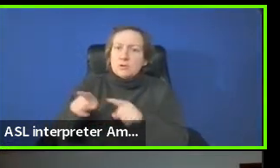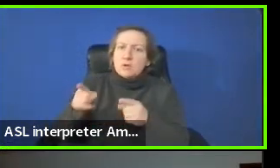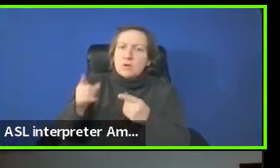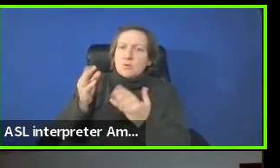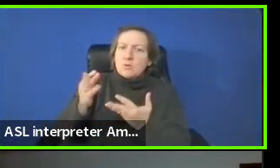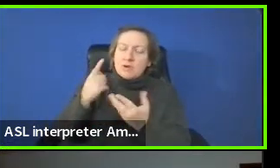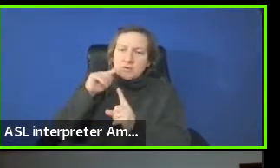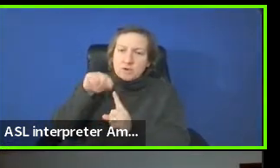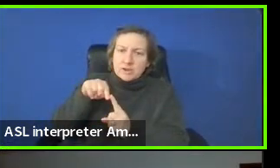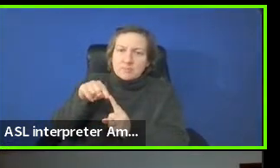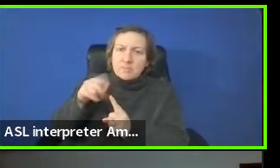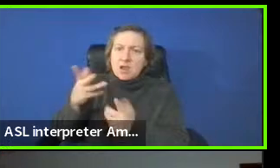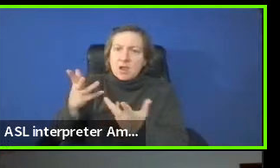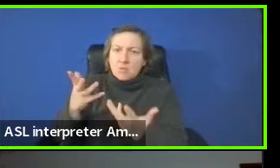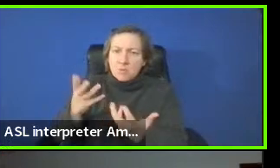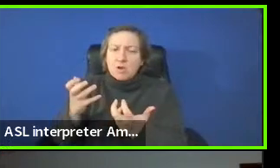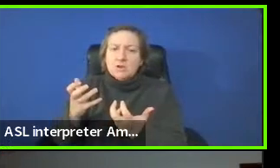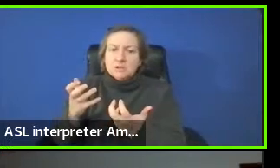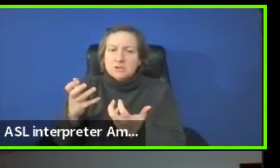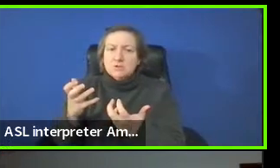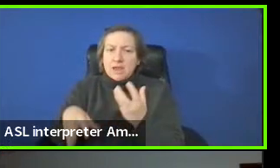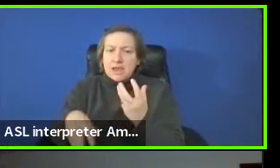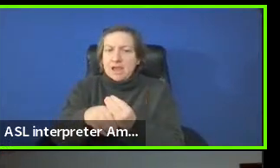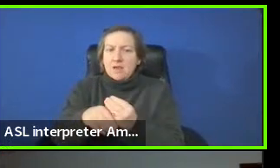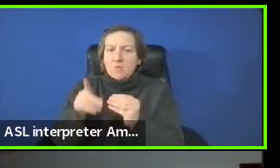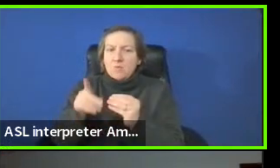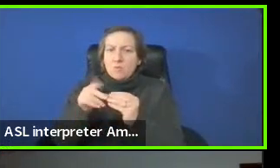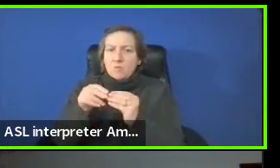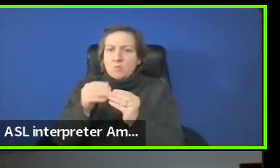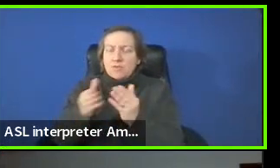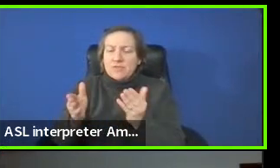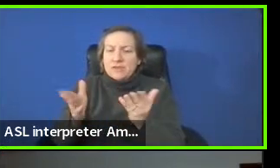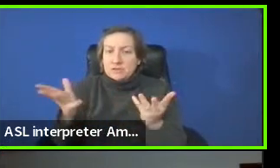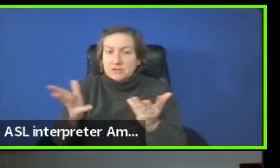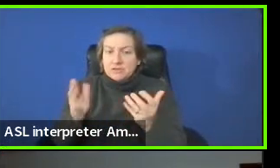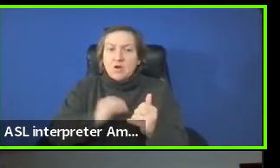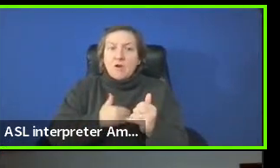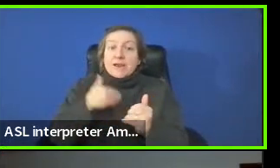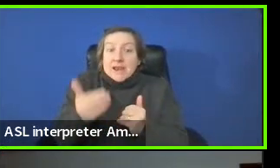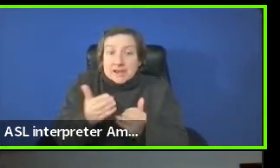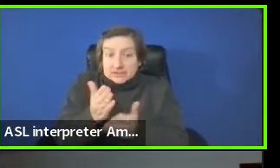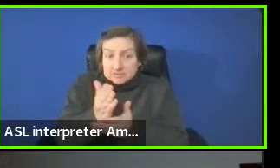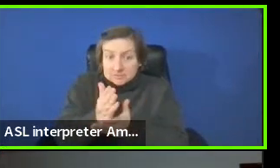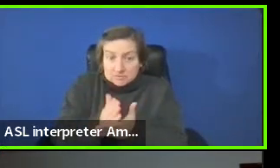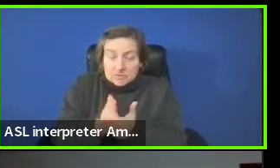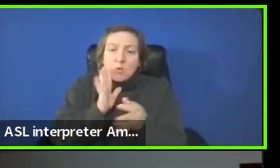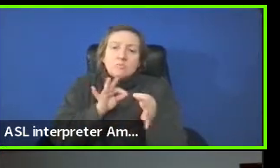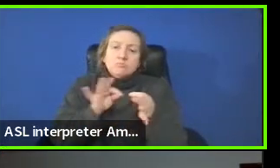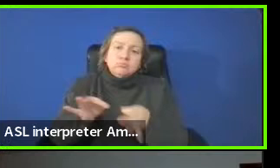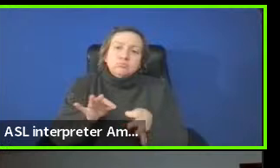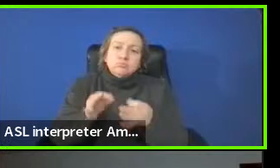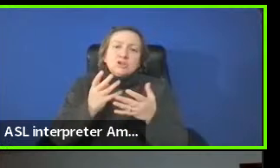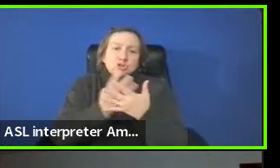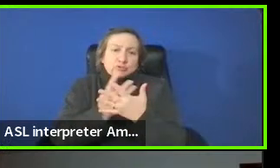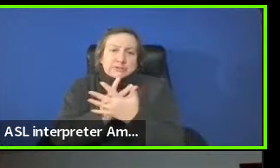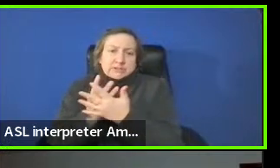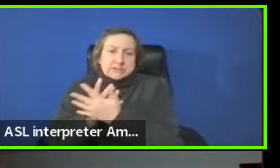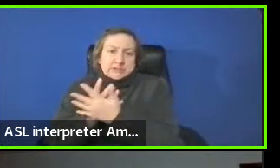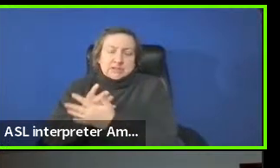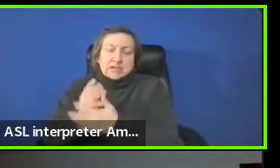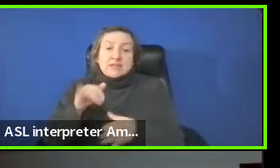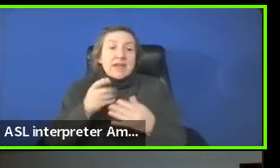him, I did want to add one more thing, is that our next step is going to go through screening. And in that